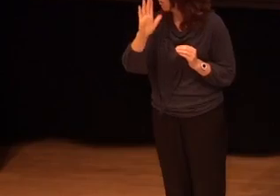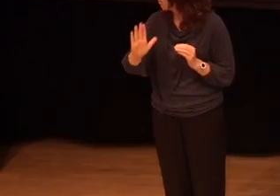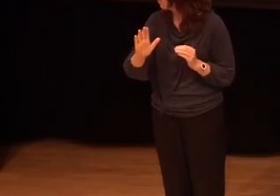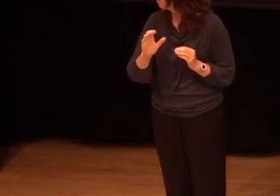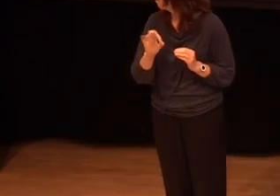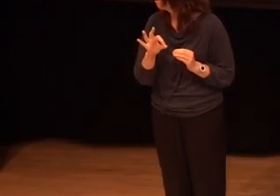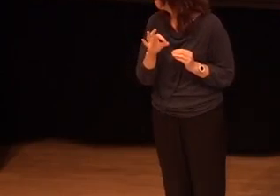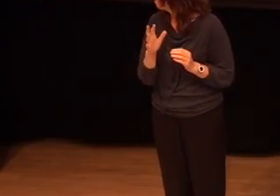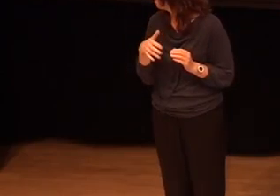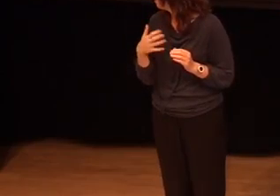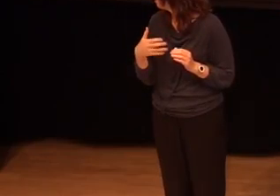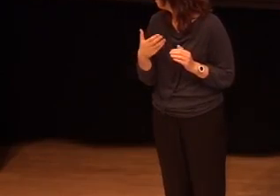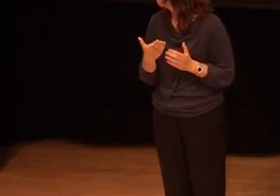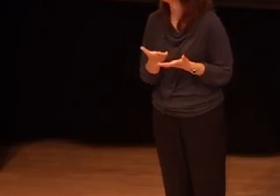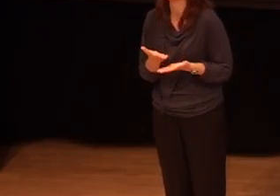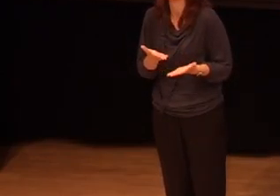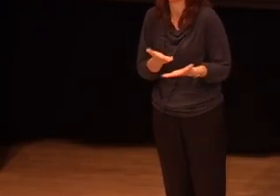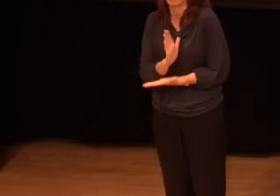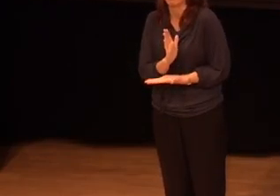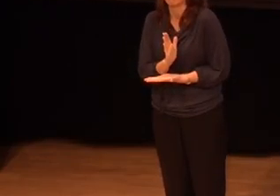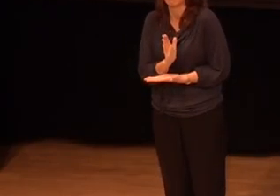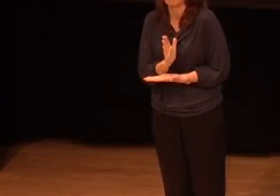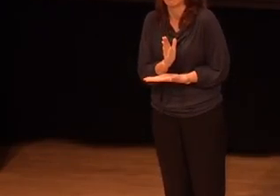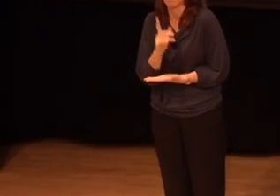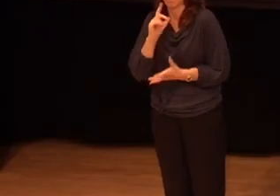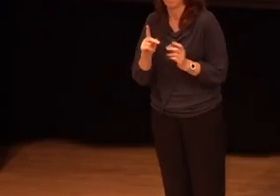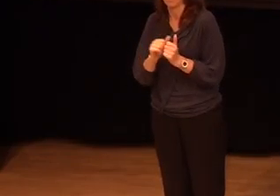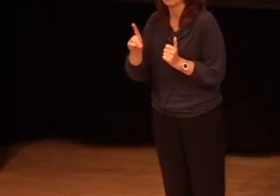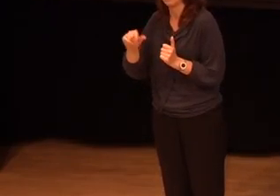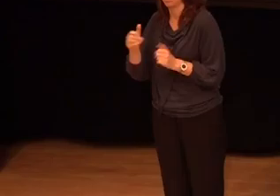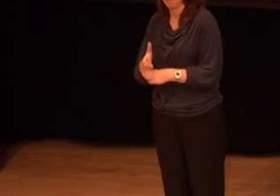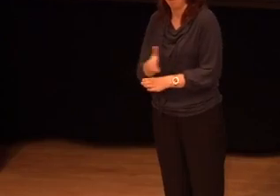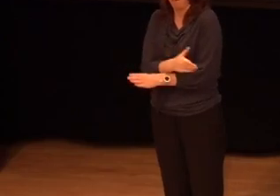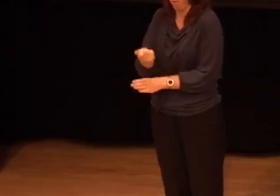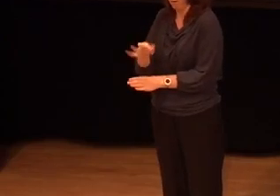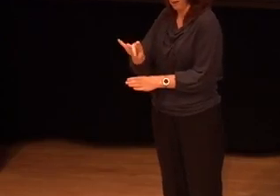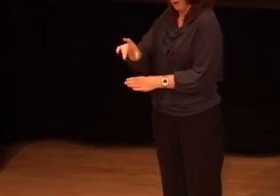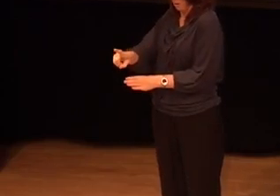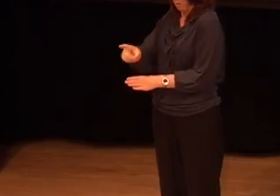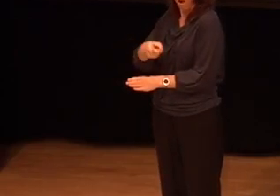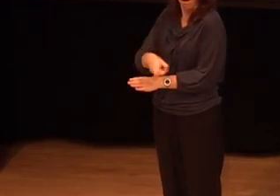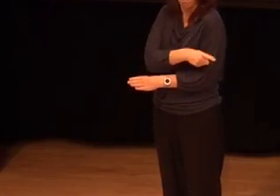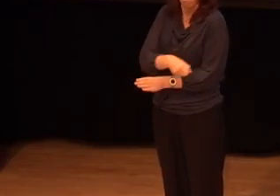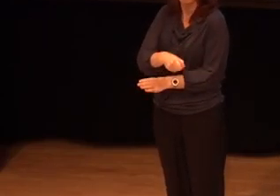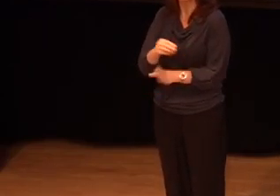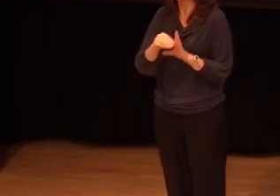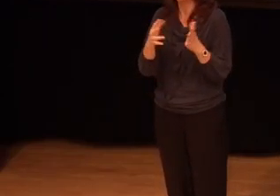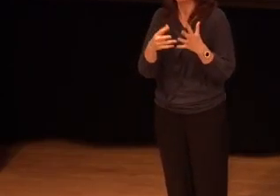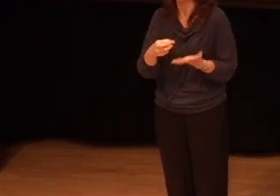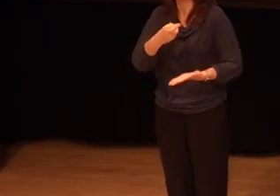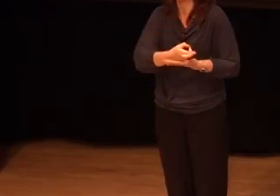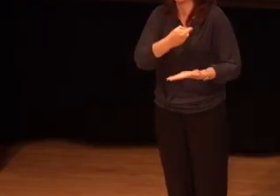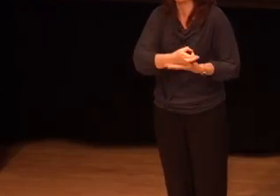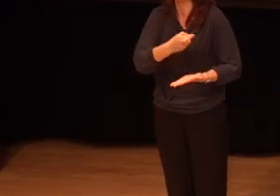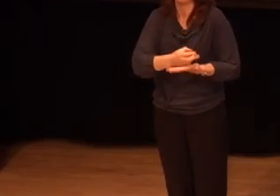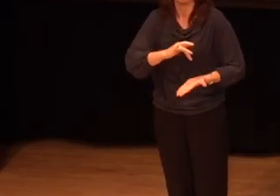rights as people with disabilities. Before that, we were functioning under the rehabilitation model, well,